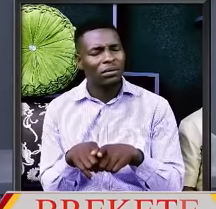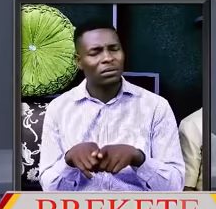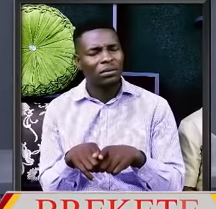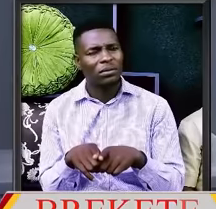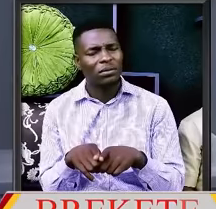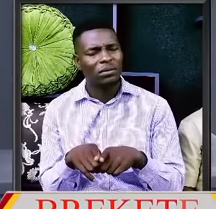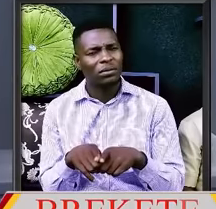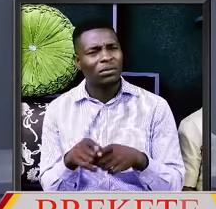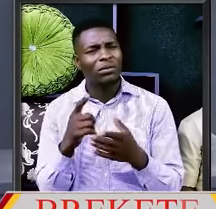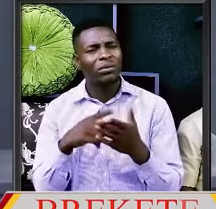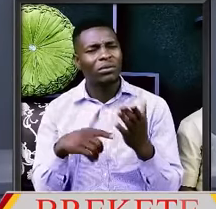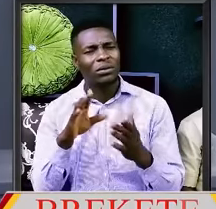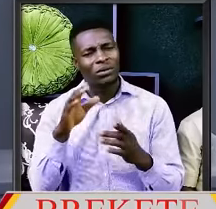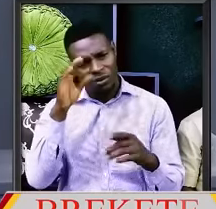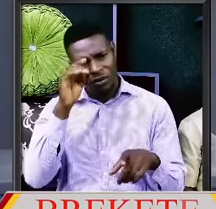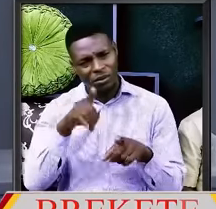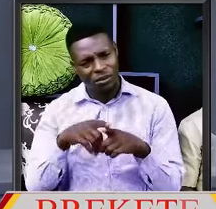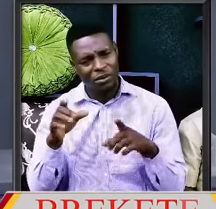your brother do?